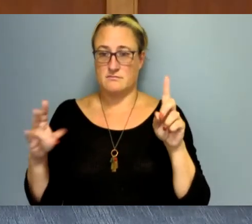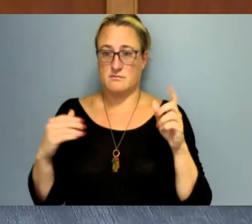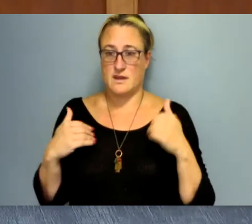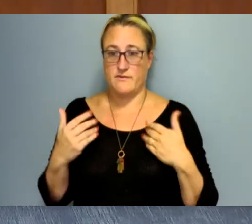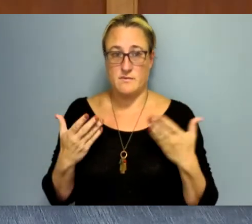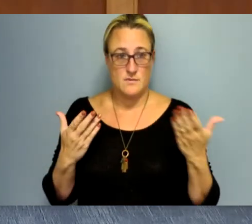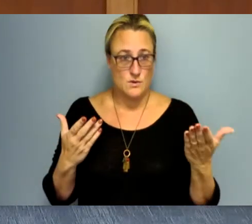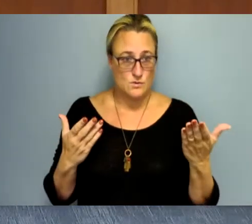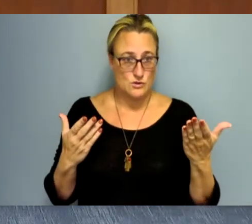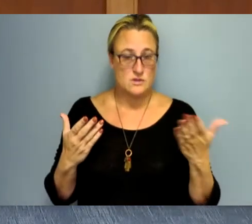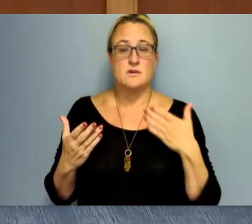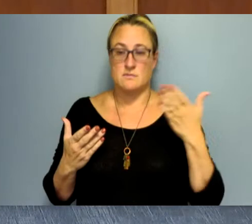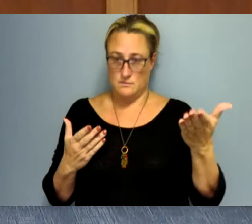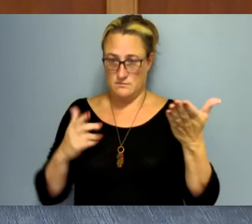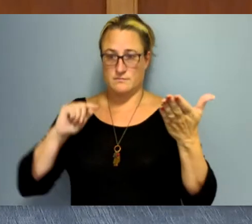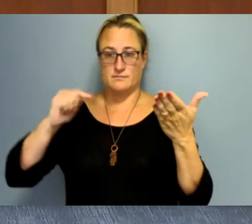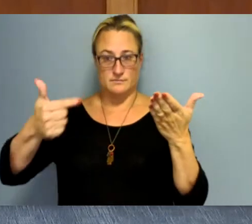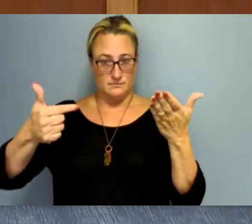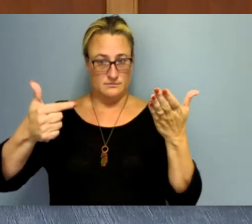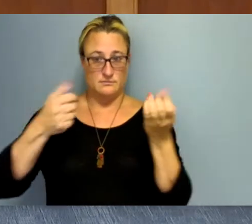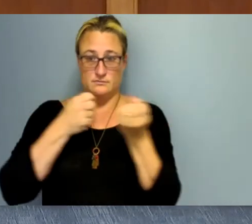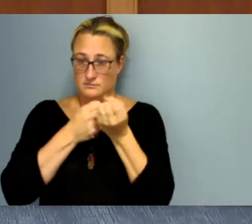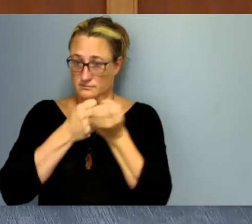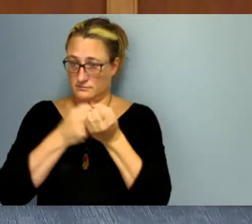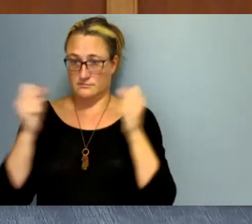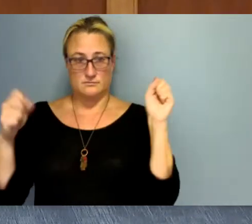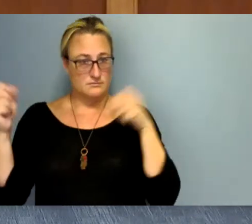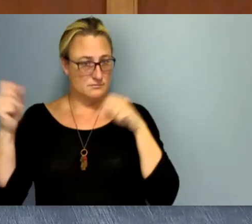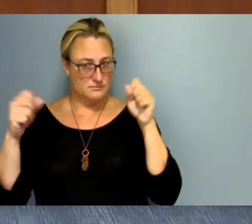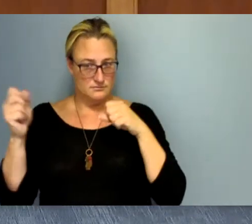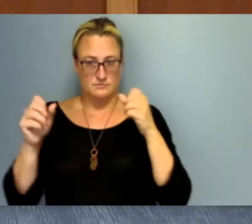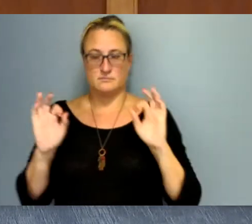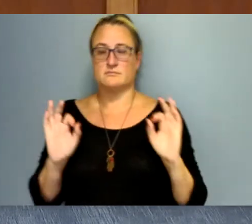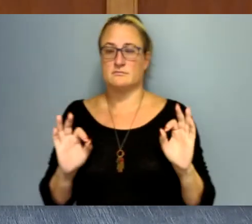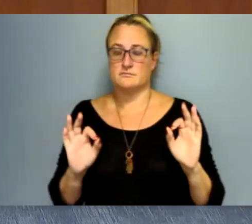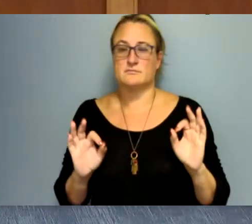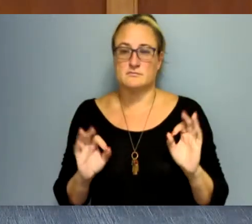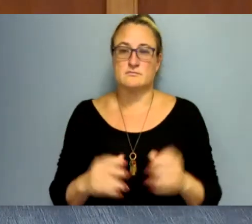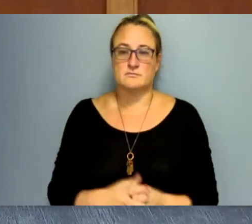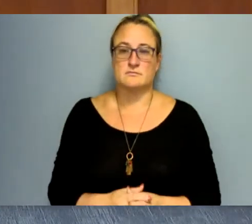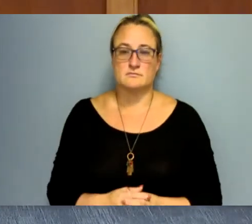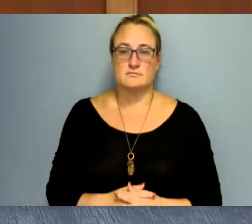So moved. Second. All in favor? Aye. Okay.